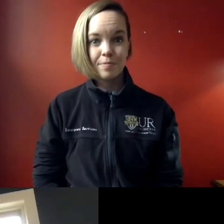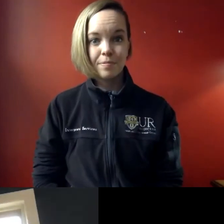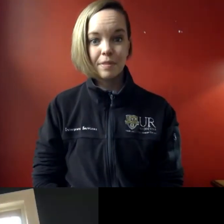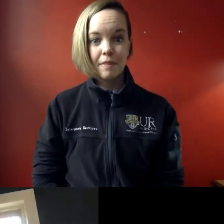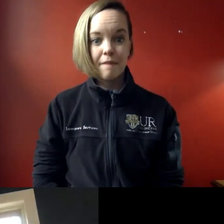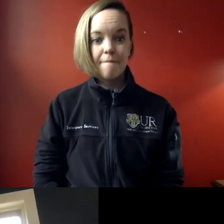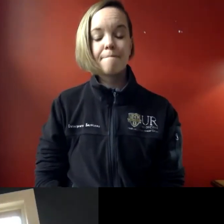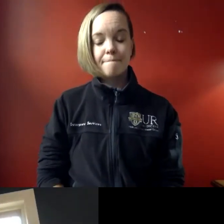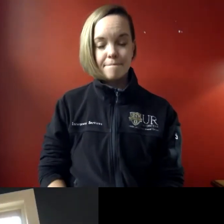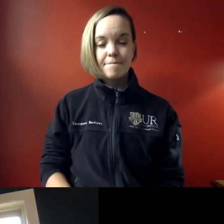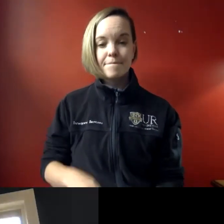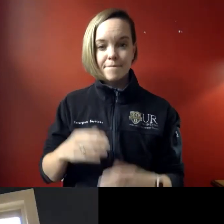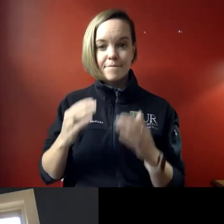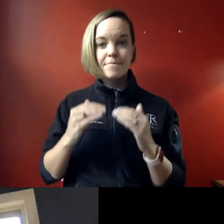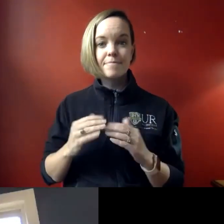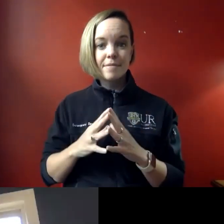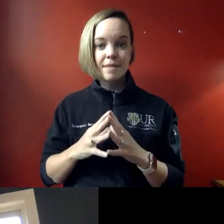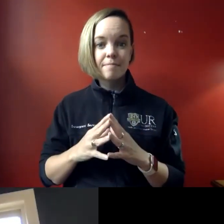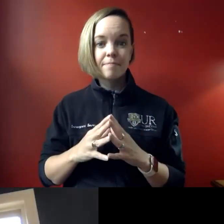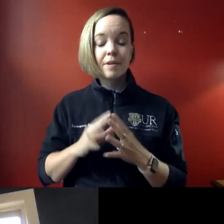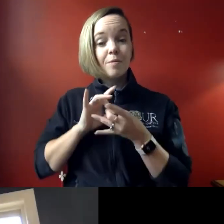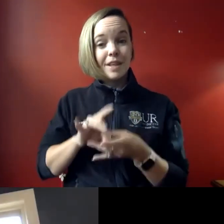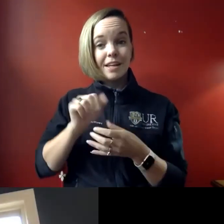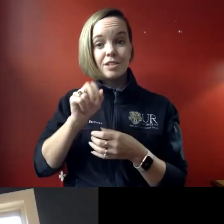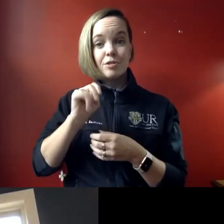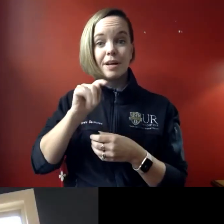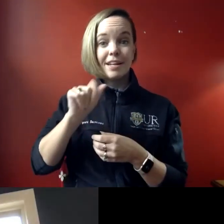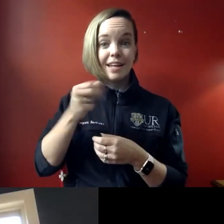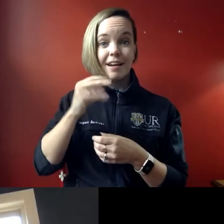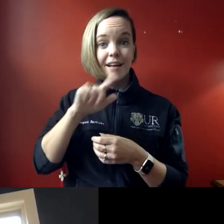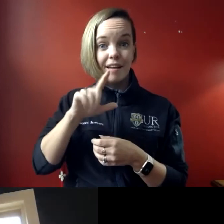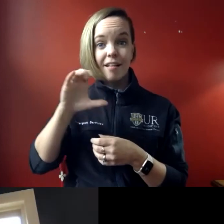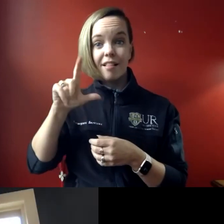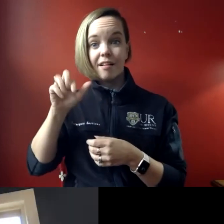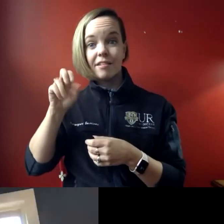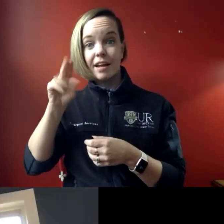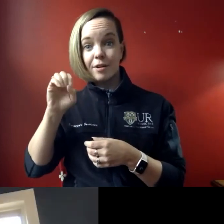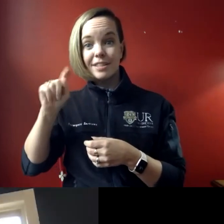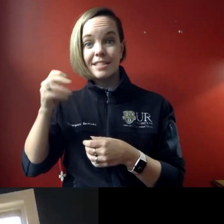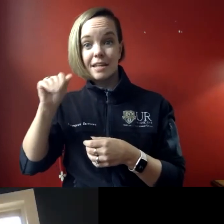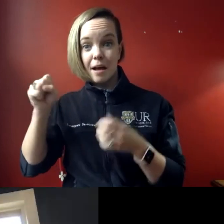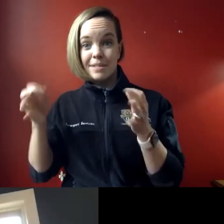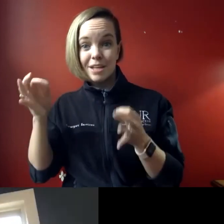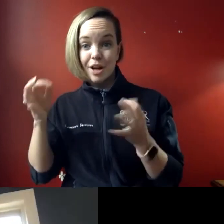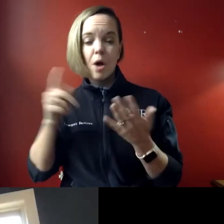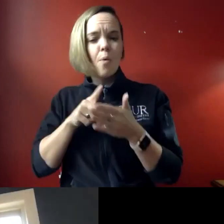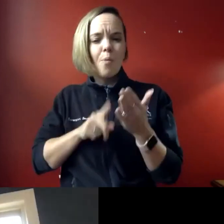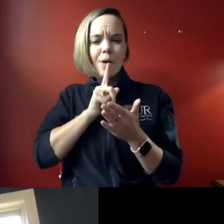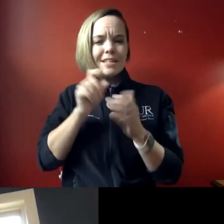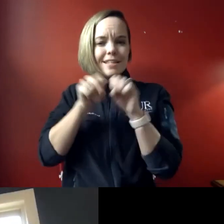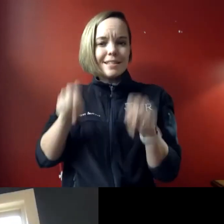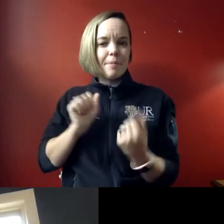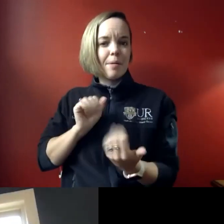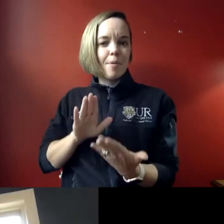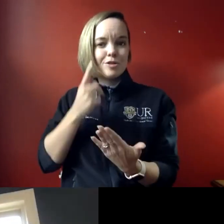And with reference to the Anita Hill, Clarence Thomas hearing, what would have been a systemic approach to assessing the she